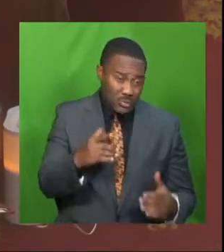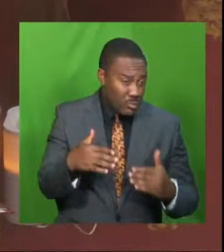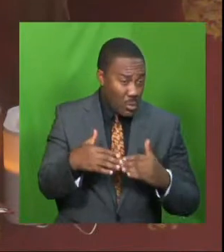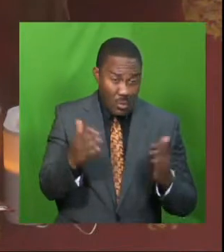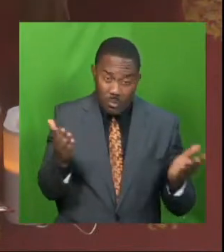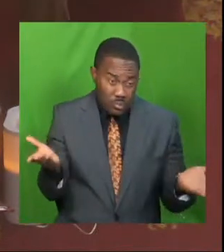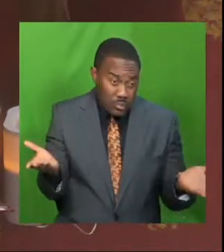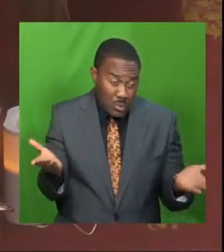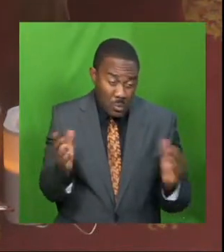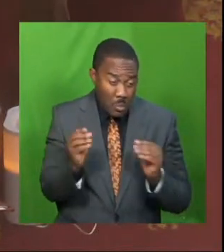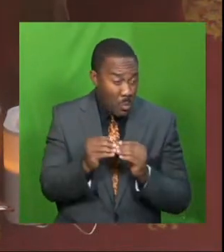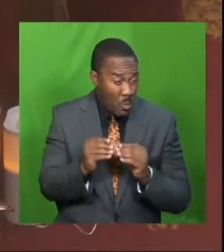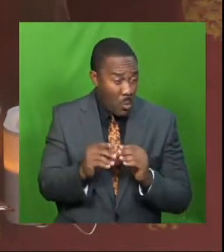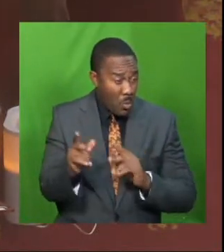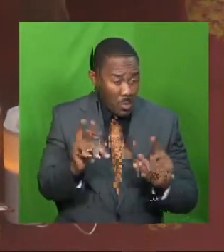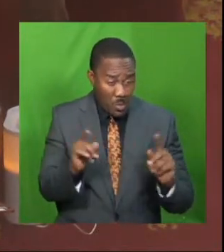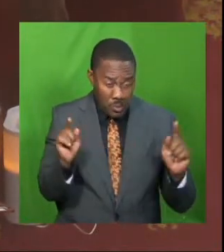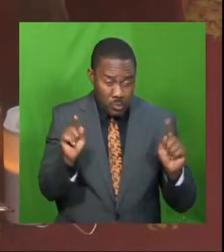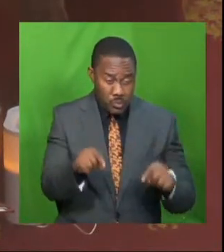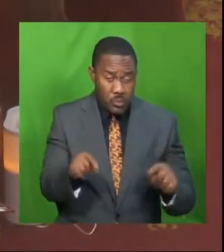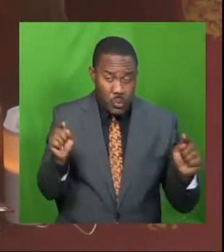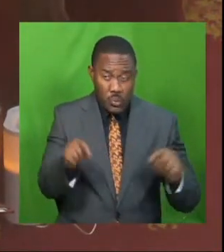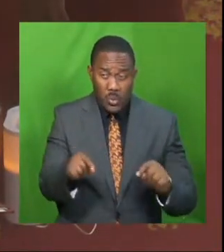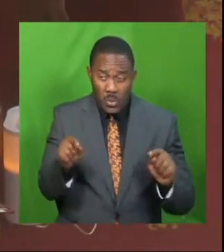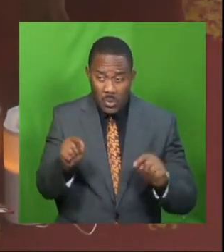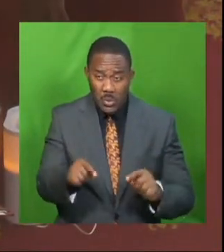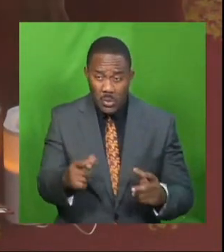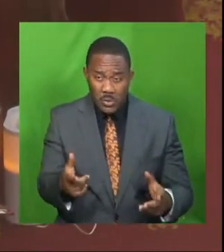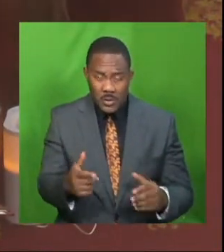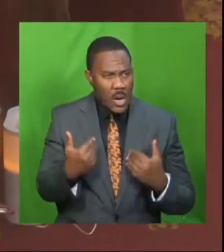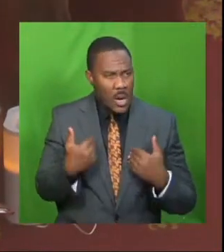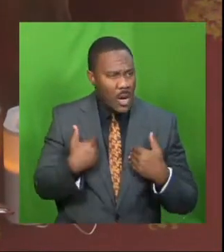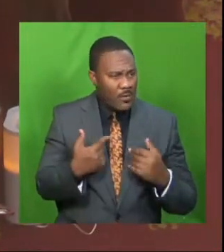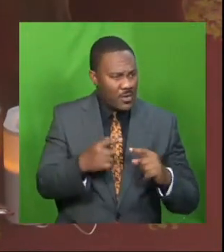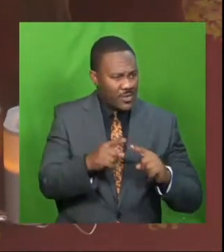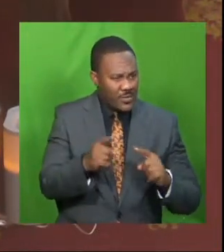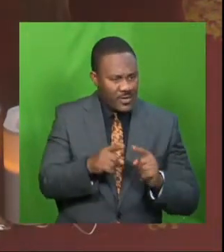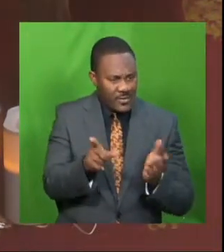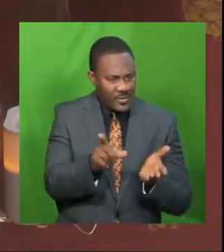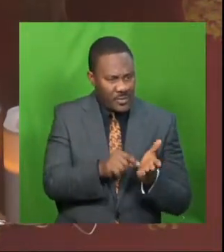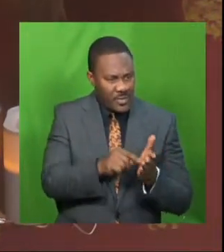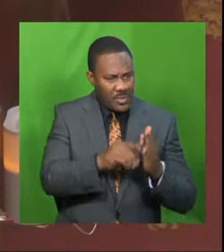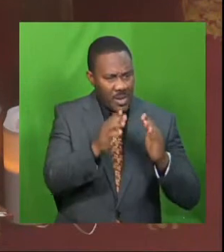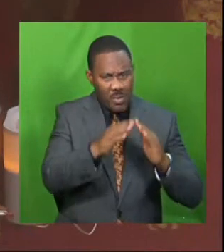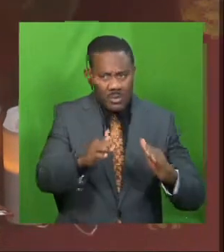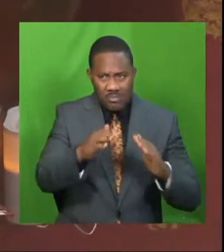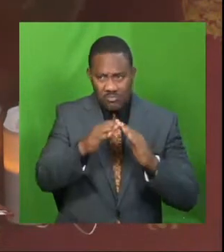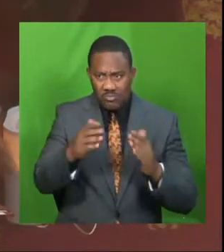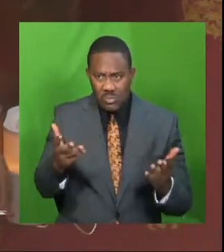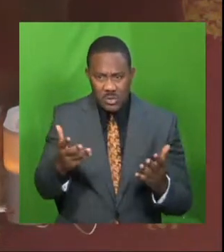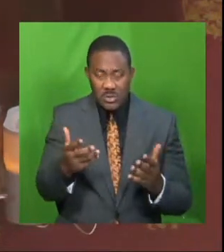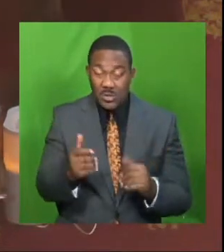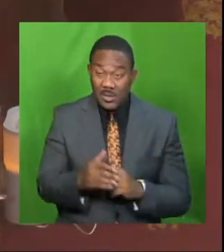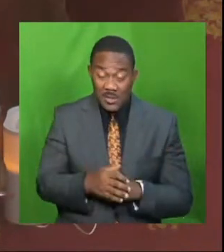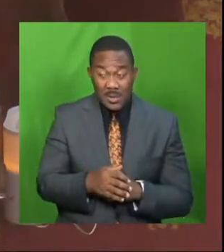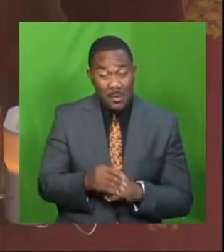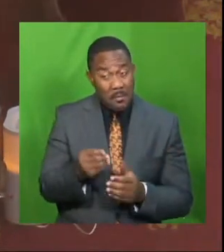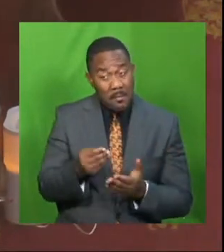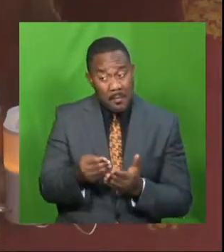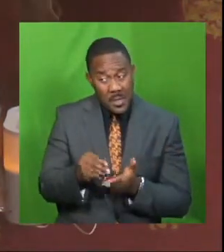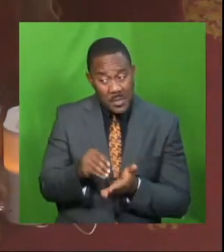very good thing, a number of media houses have sprung up, a good chunk of which struggle to make ends